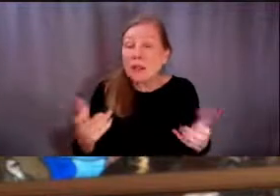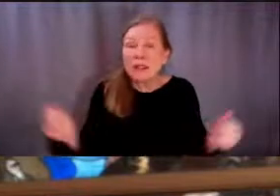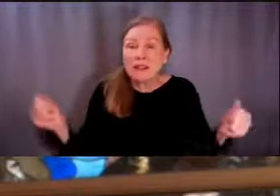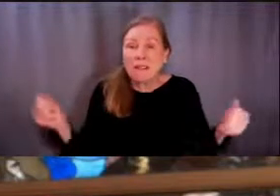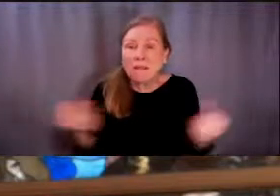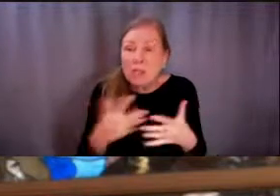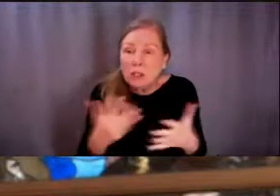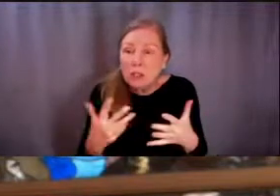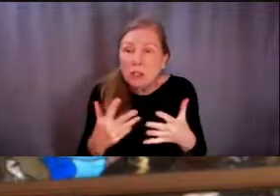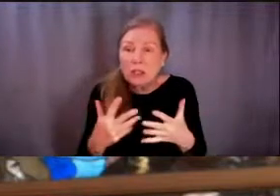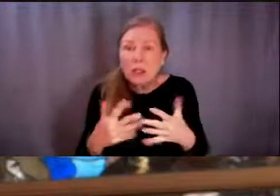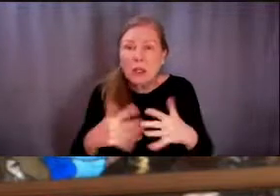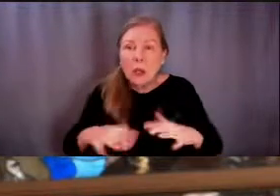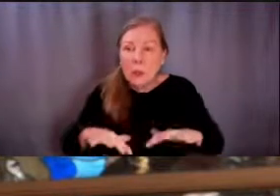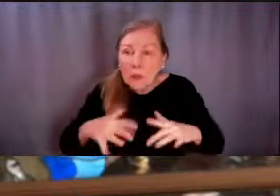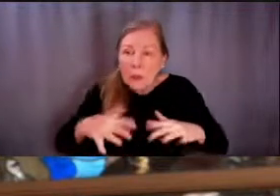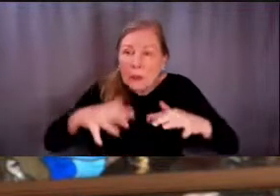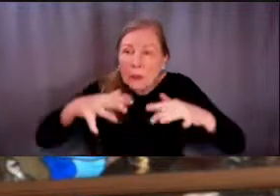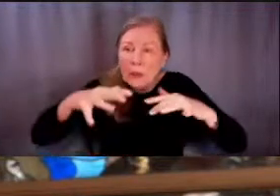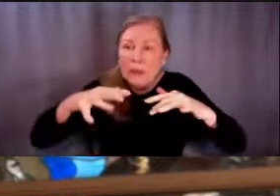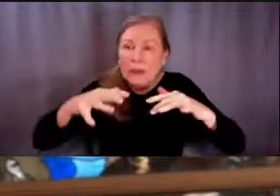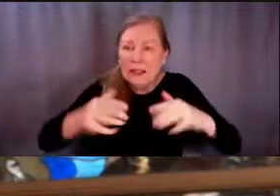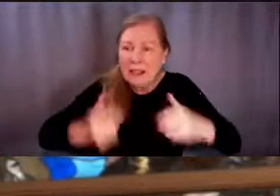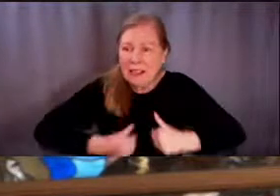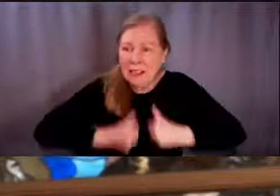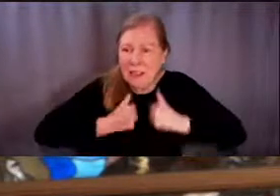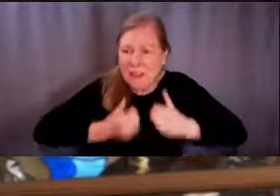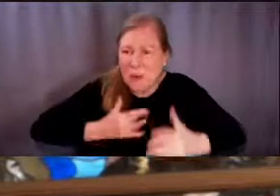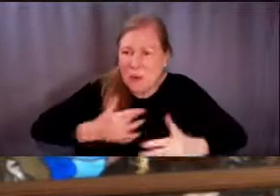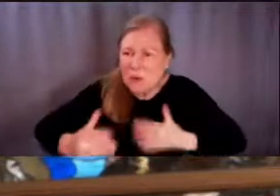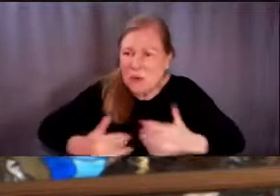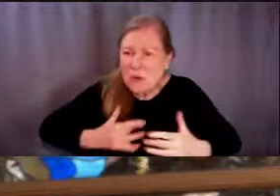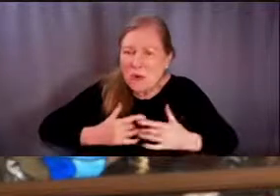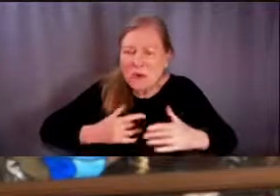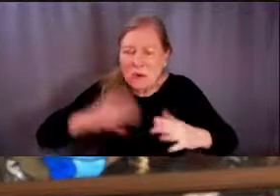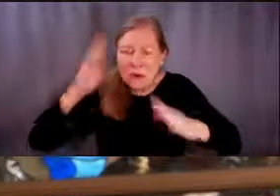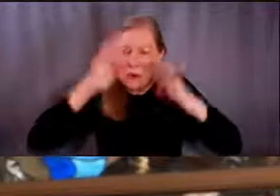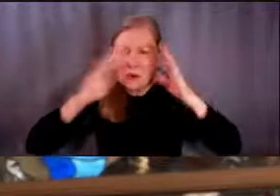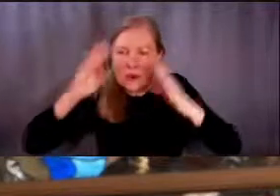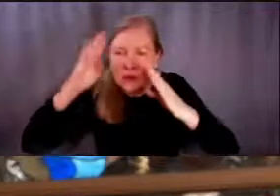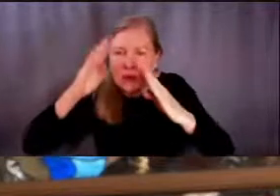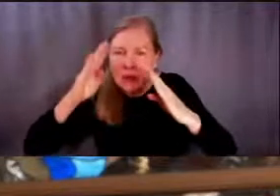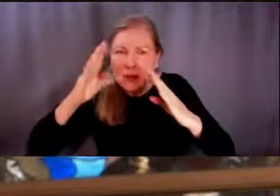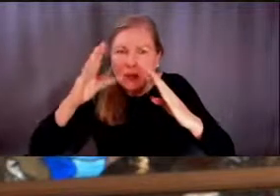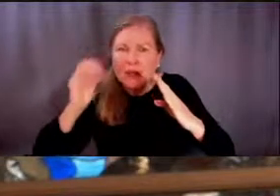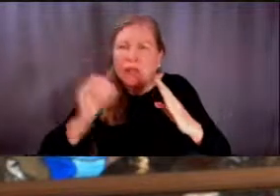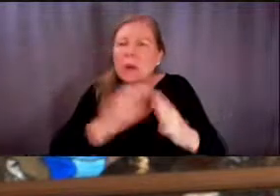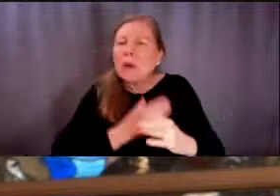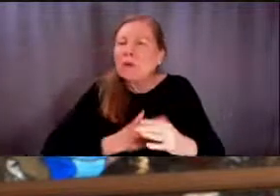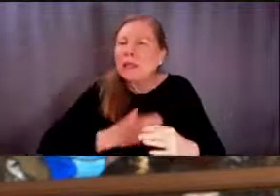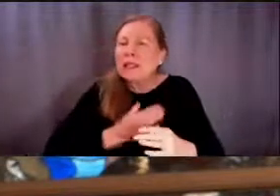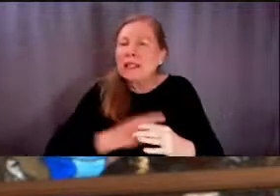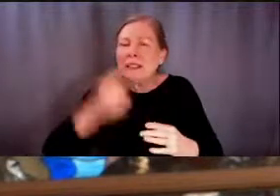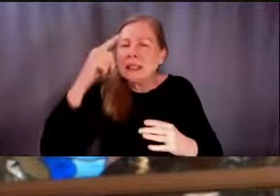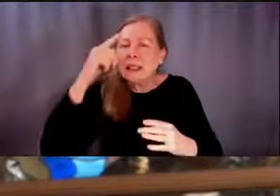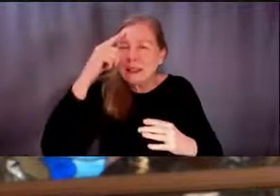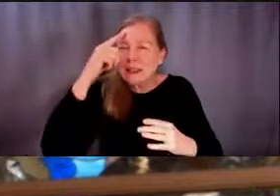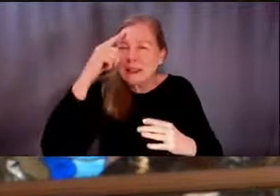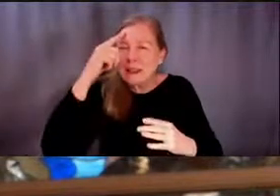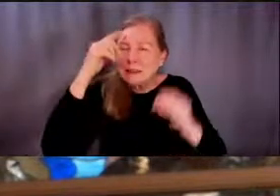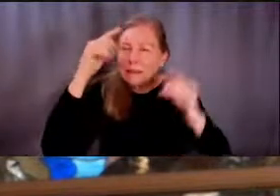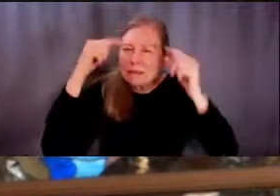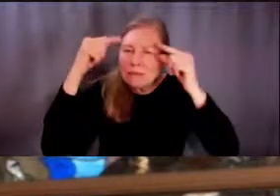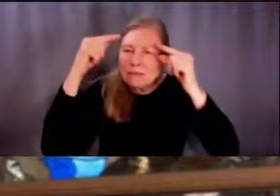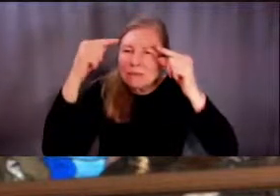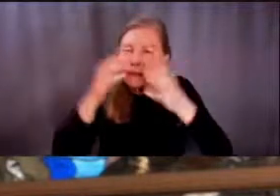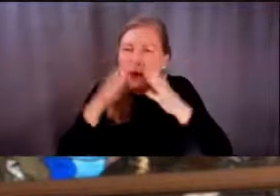worry about life. And so I want to invite you to think quietly for a moment. What is the